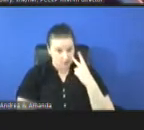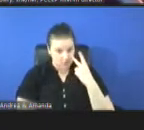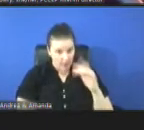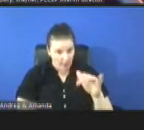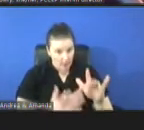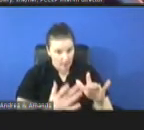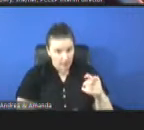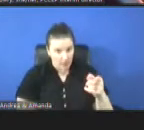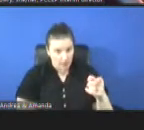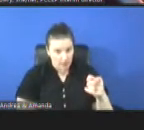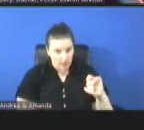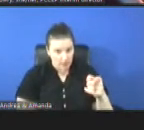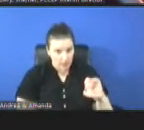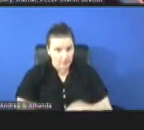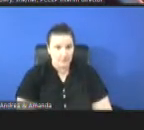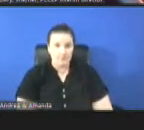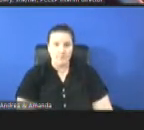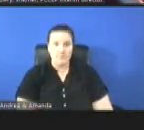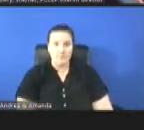website?